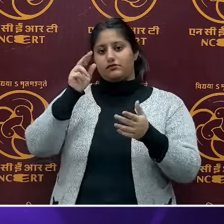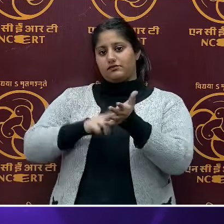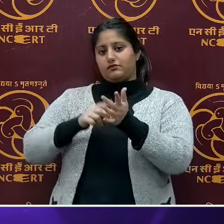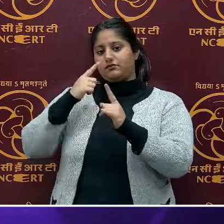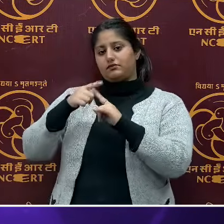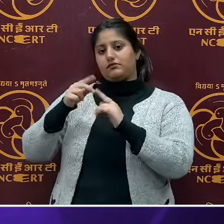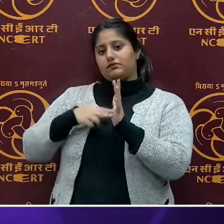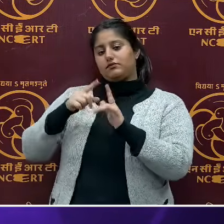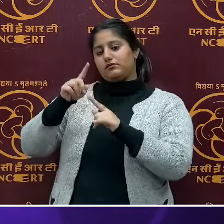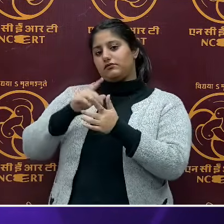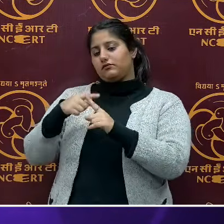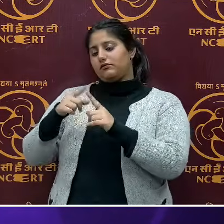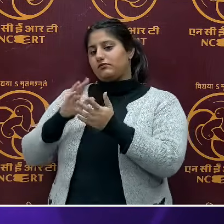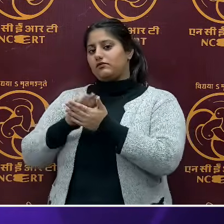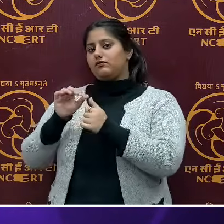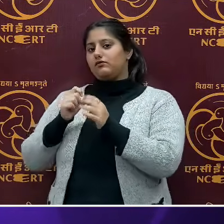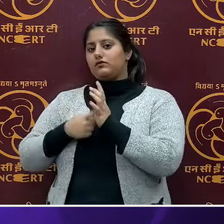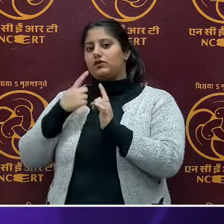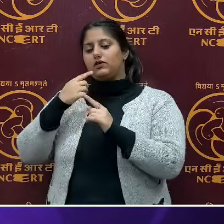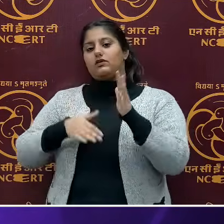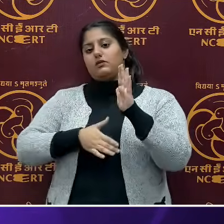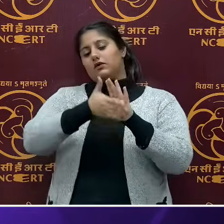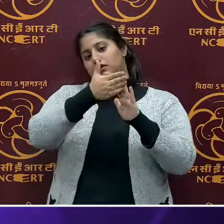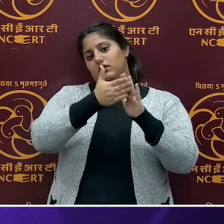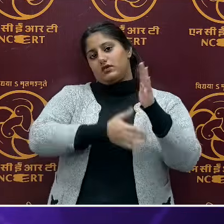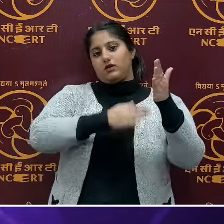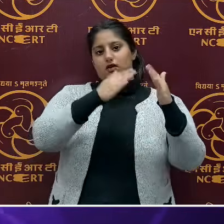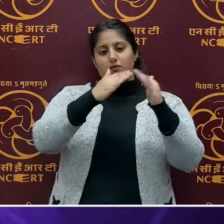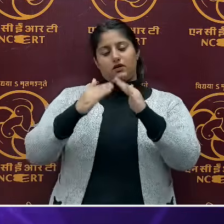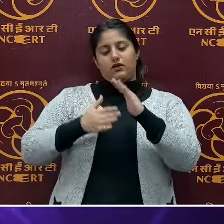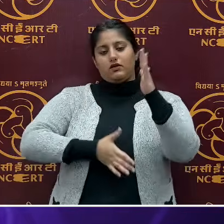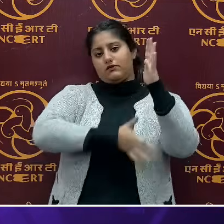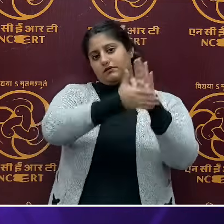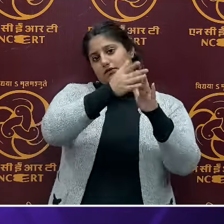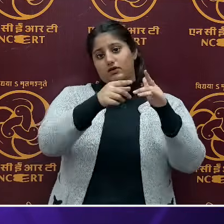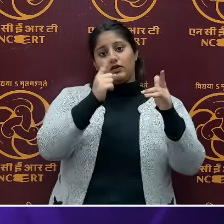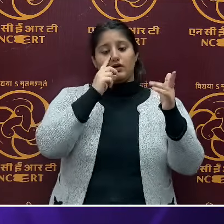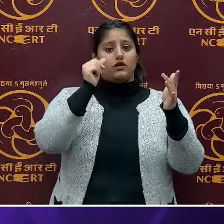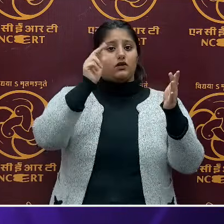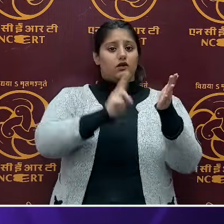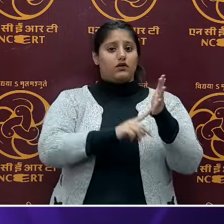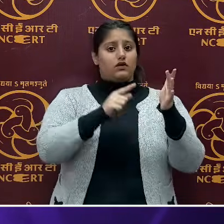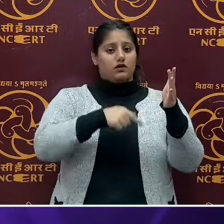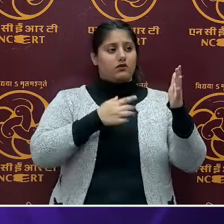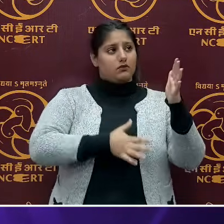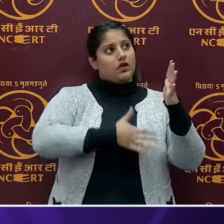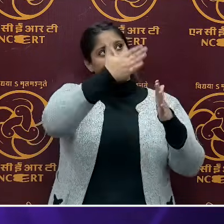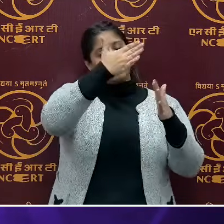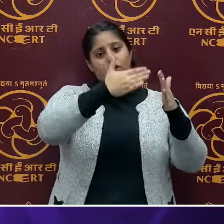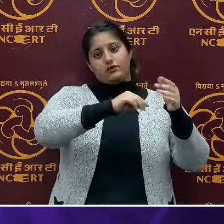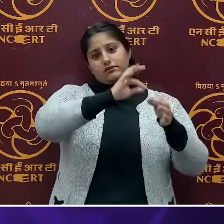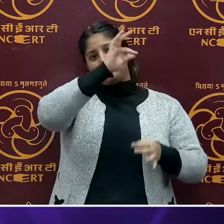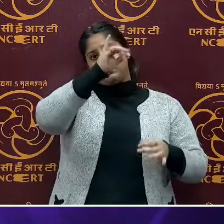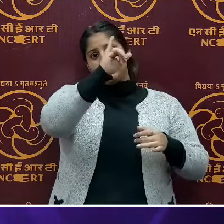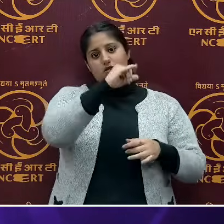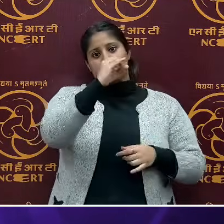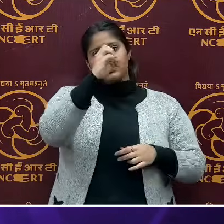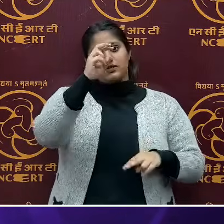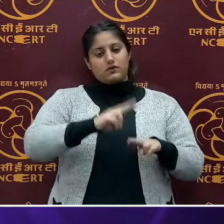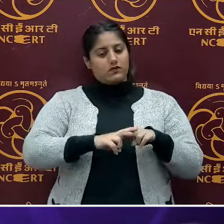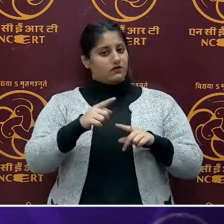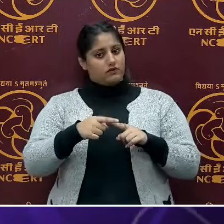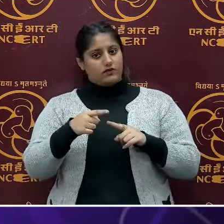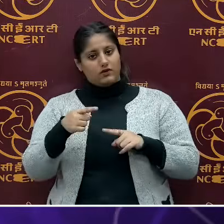were constructing a compound wall around their house. Nitin was building the longer side 60 feet in